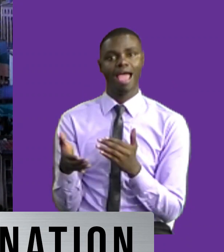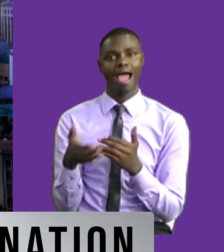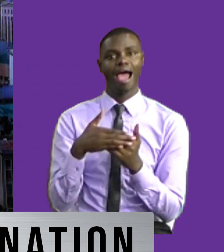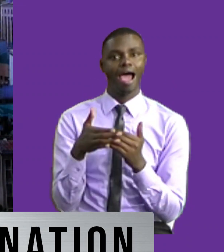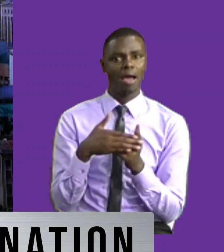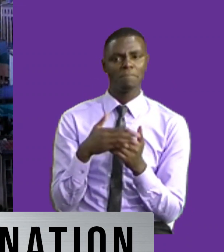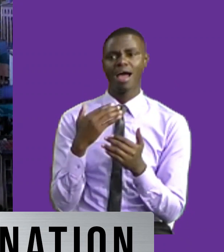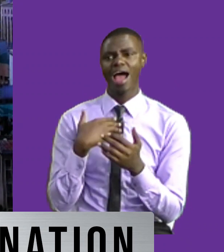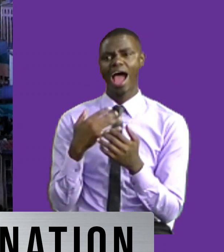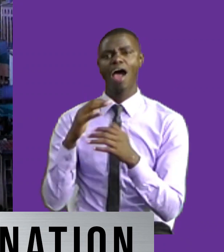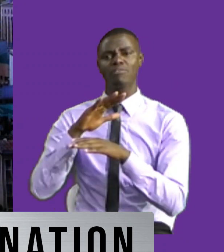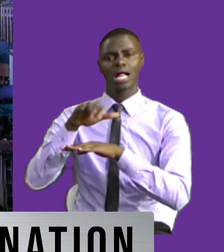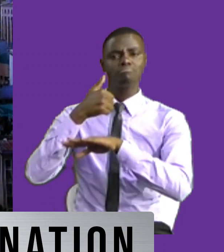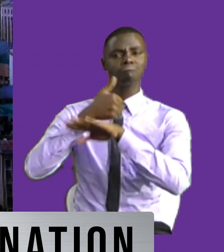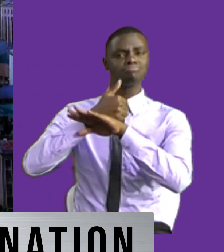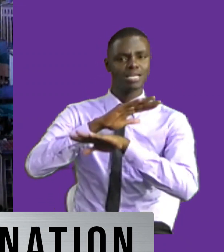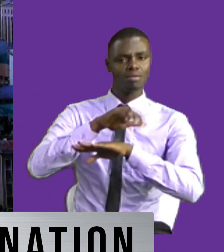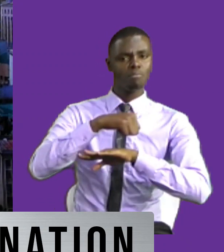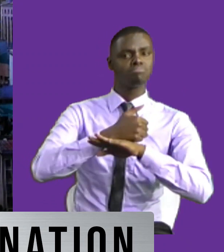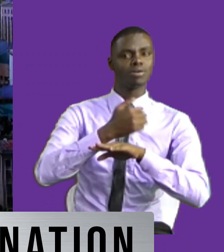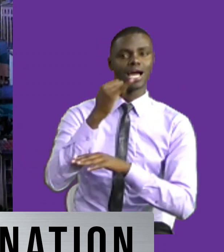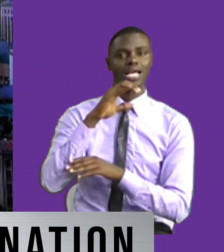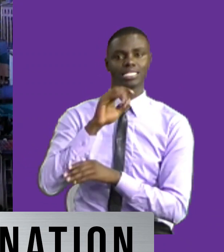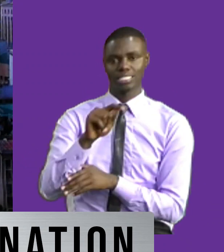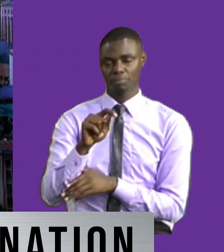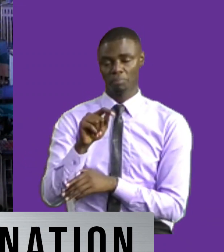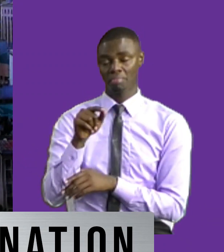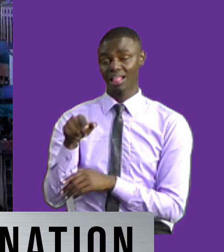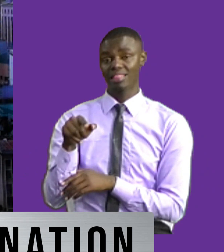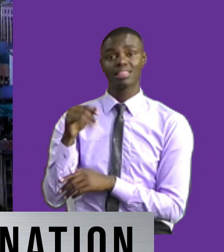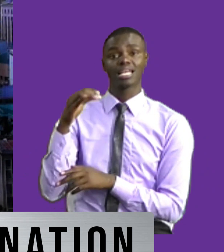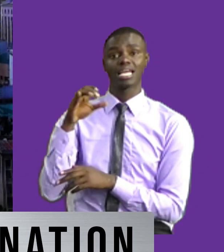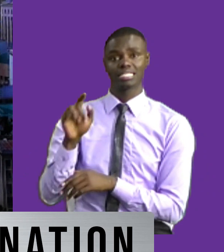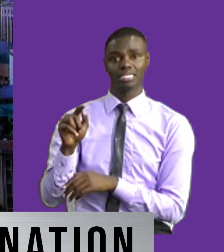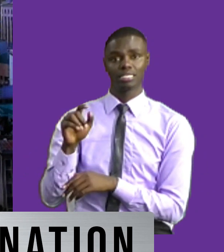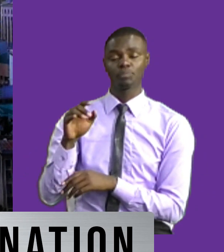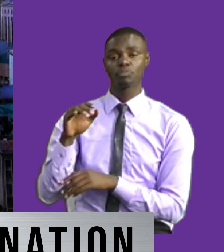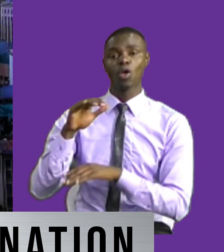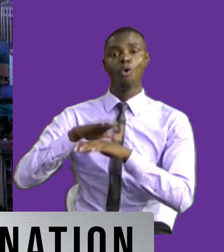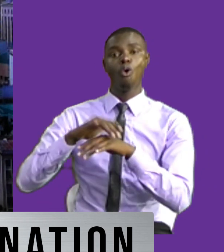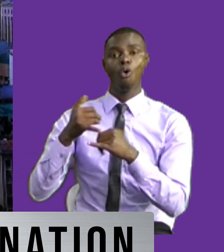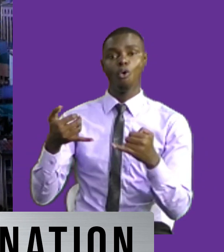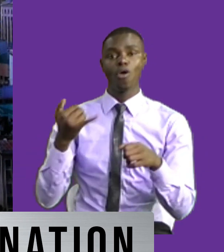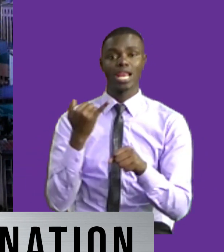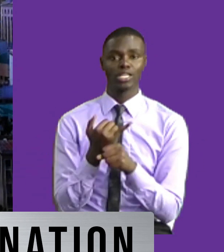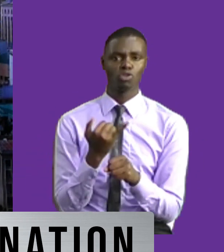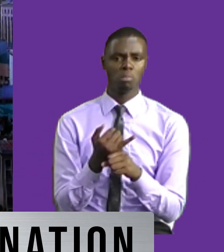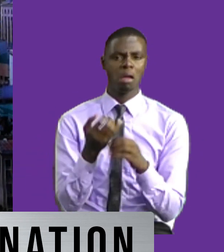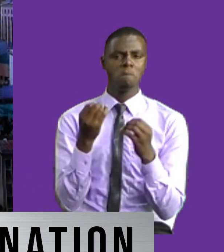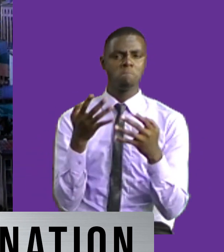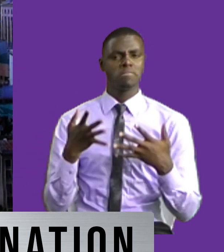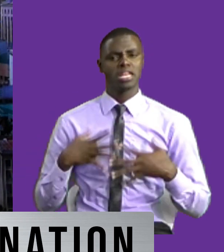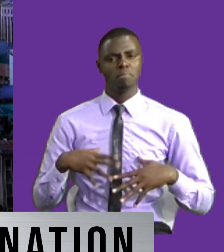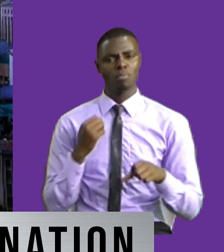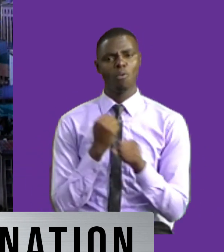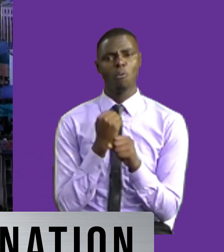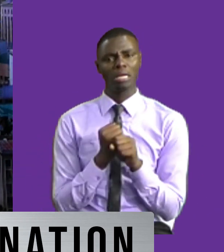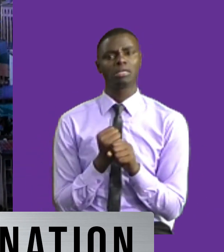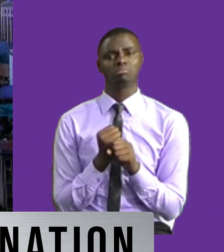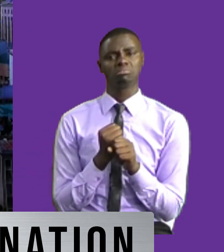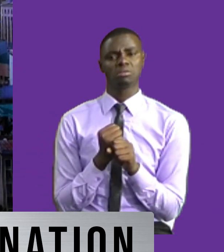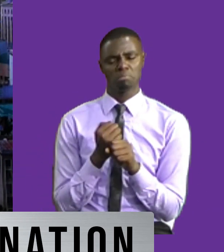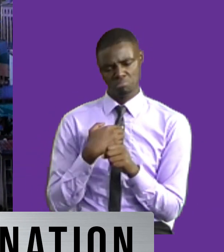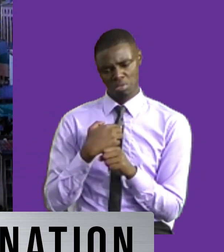setting up of ICT hubs. Of course, these ICT online jobs, most of the people working on it, I